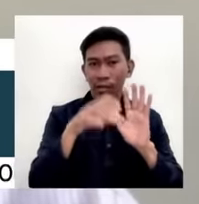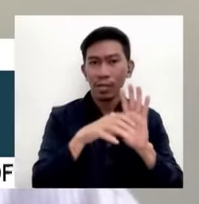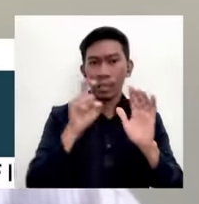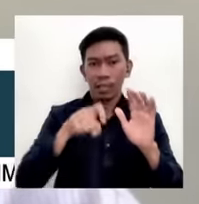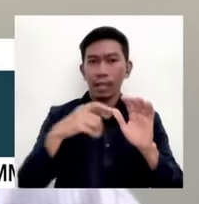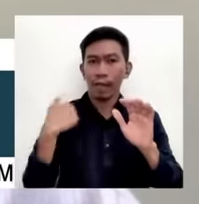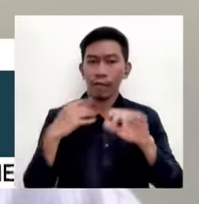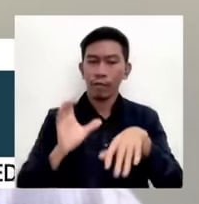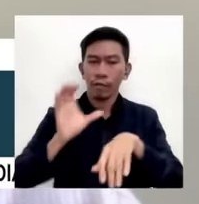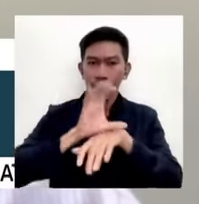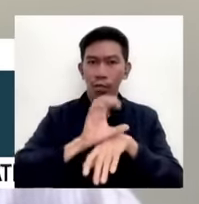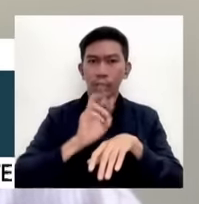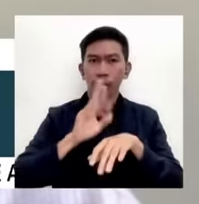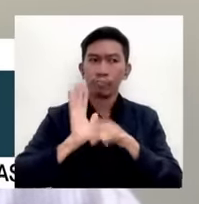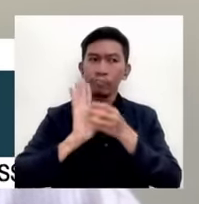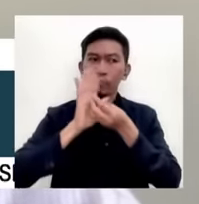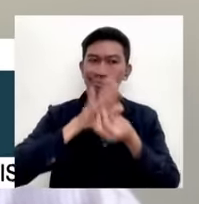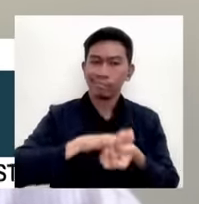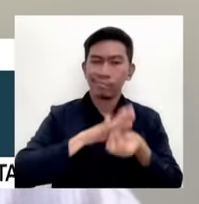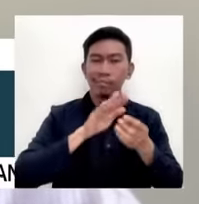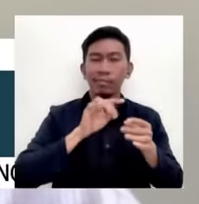yung ganung klase ng level ng